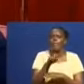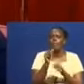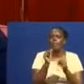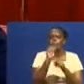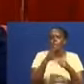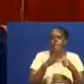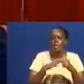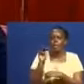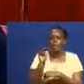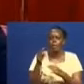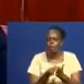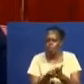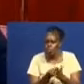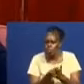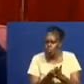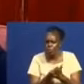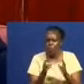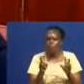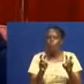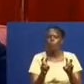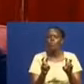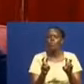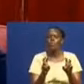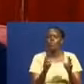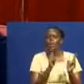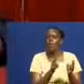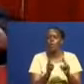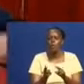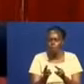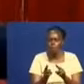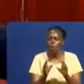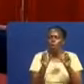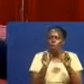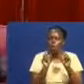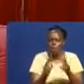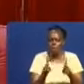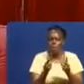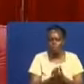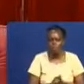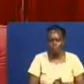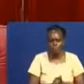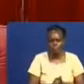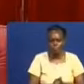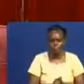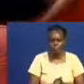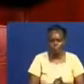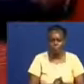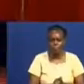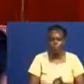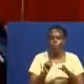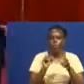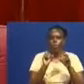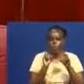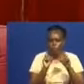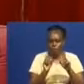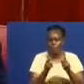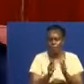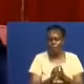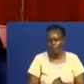costs 49 million shillings? And we are watching, and that is normal. And it is okay. And it is